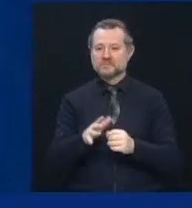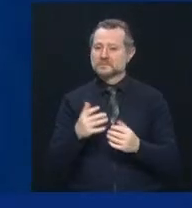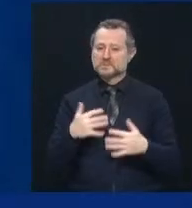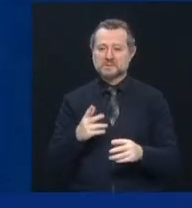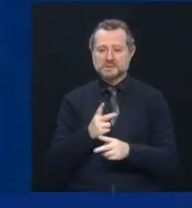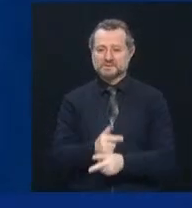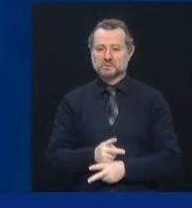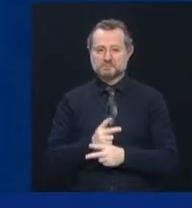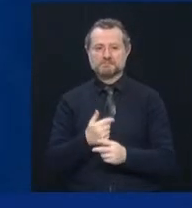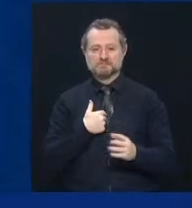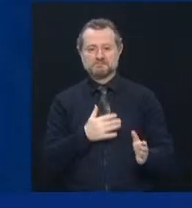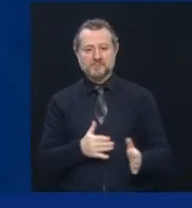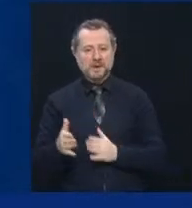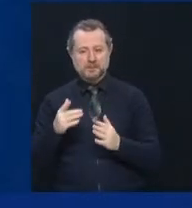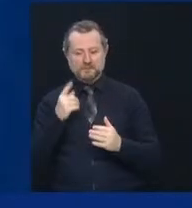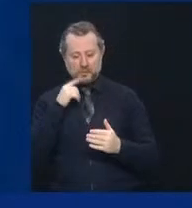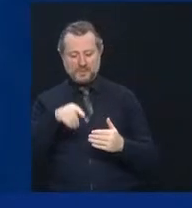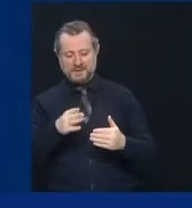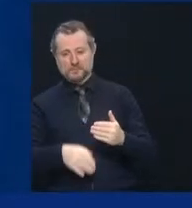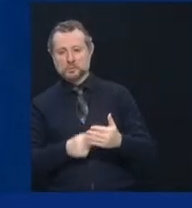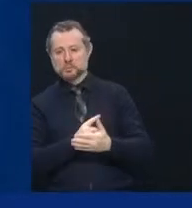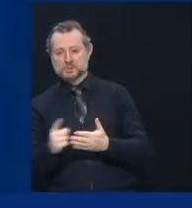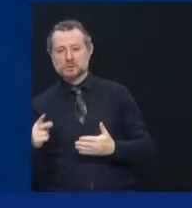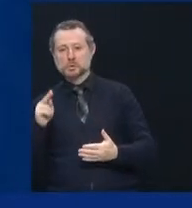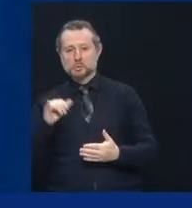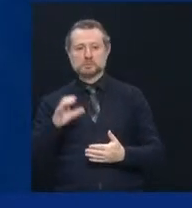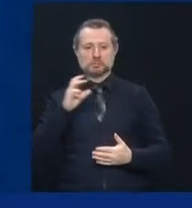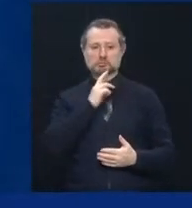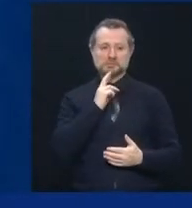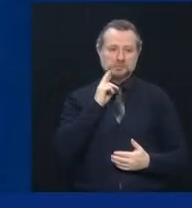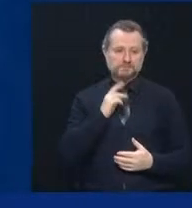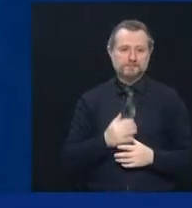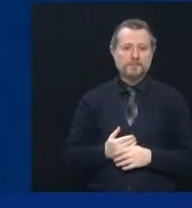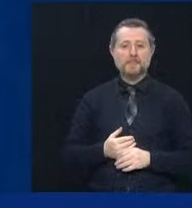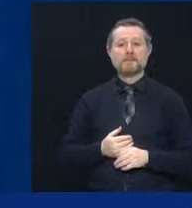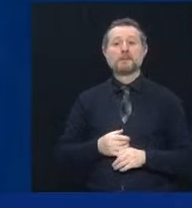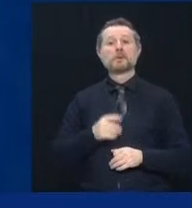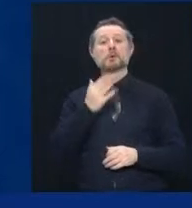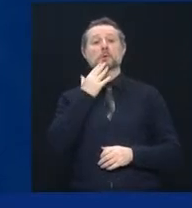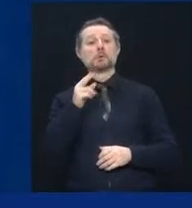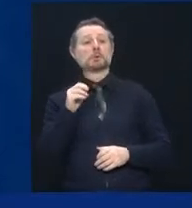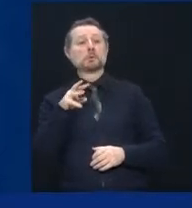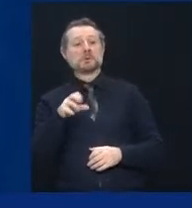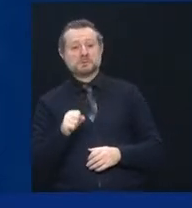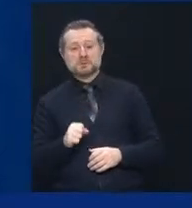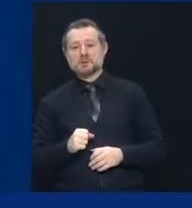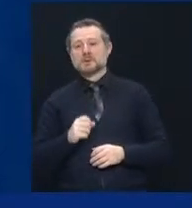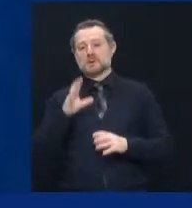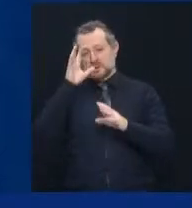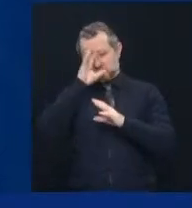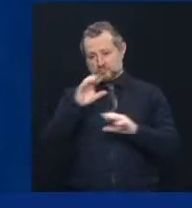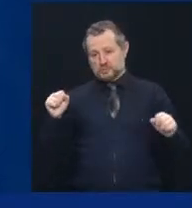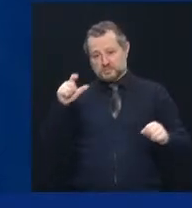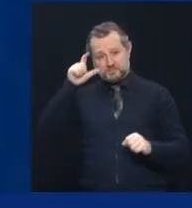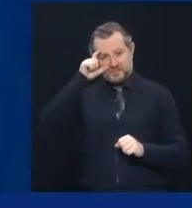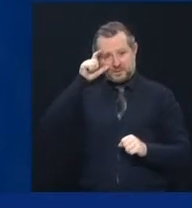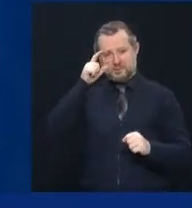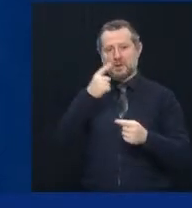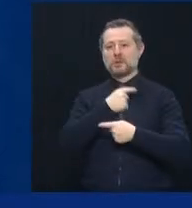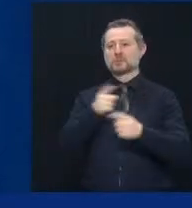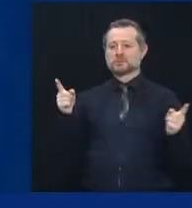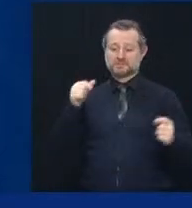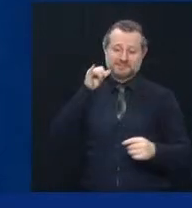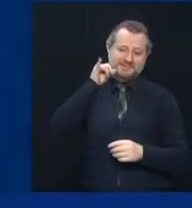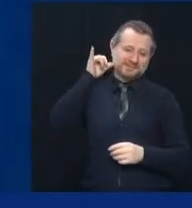the week. Good news, President Biden announced yesterday, we had an NGA, National